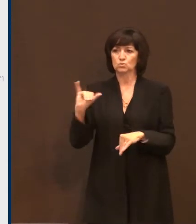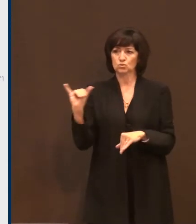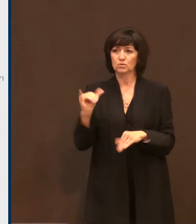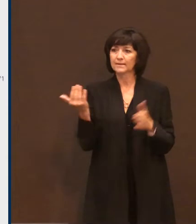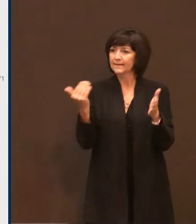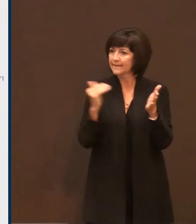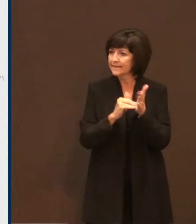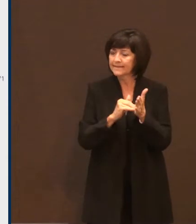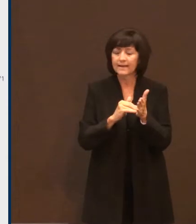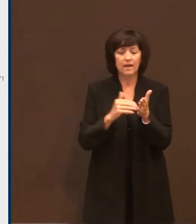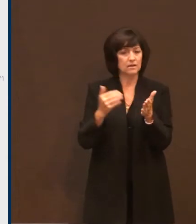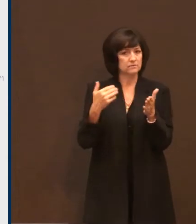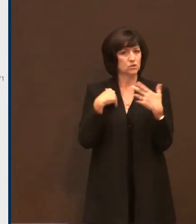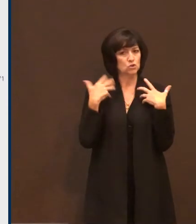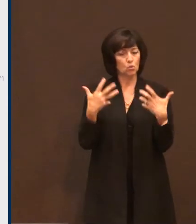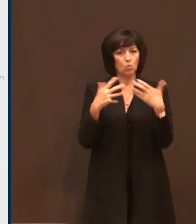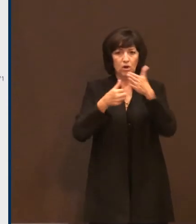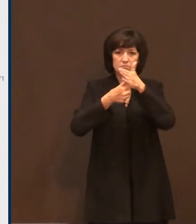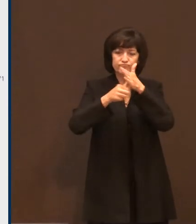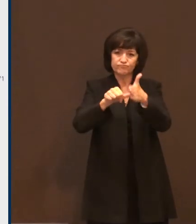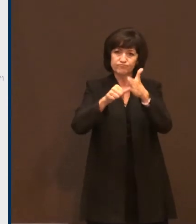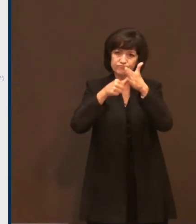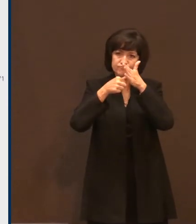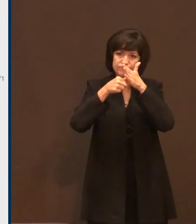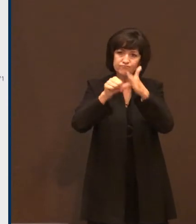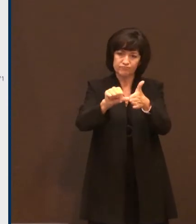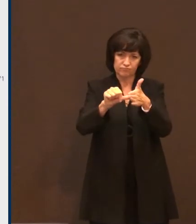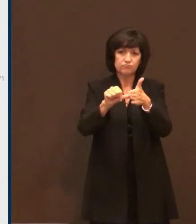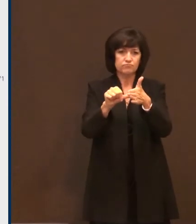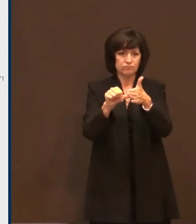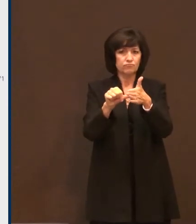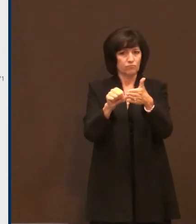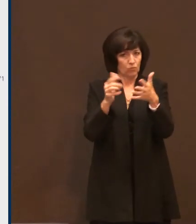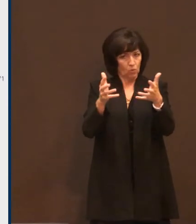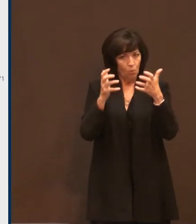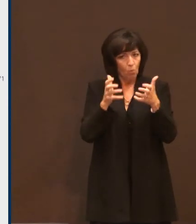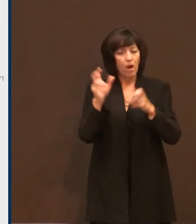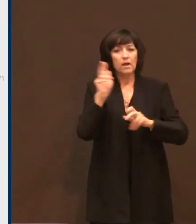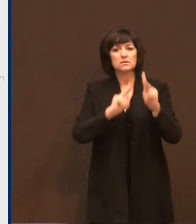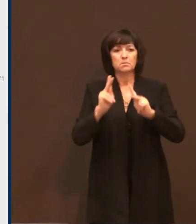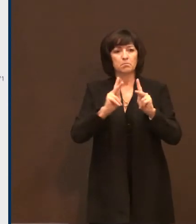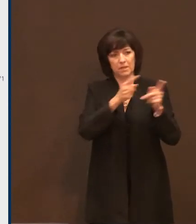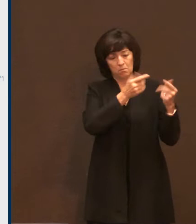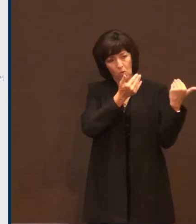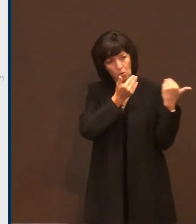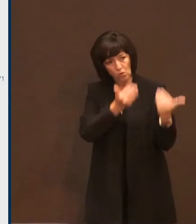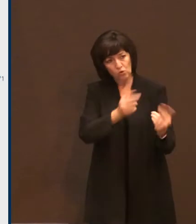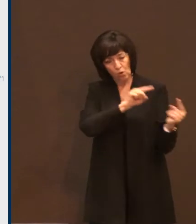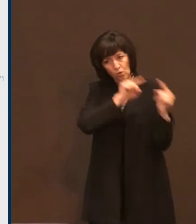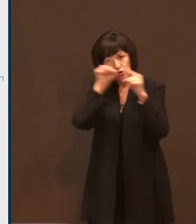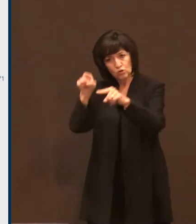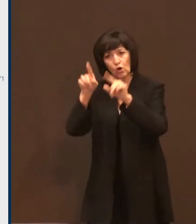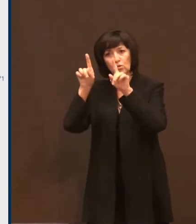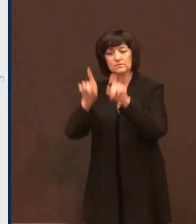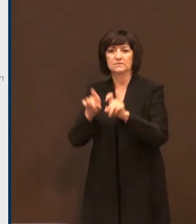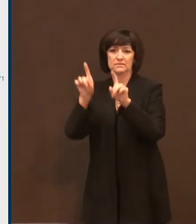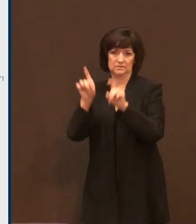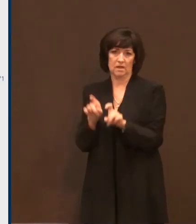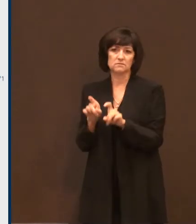Again, can't stress this enough that we want to get people tested. We want to make sure people understand they do not need